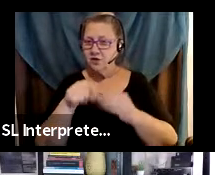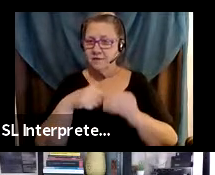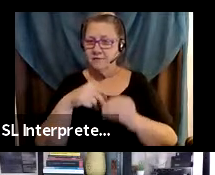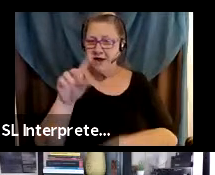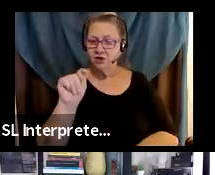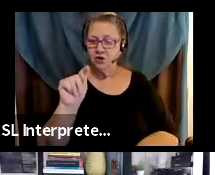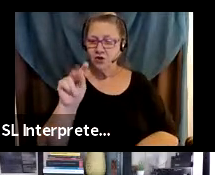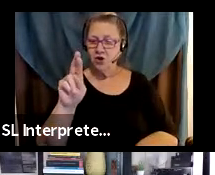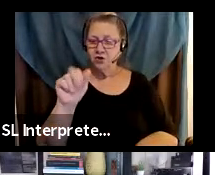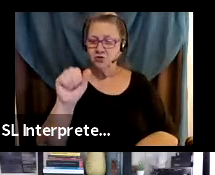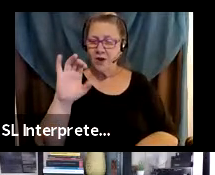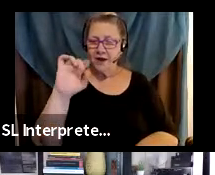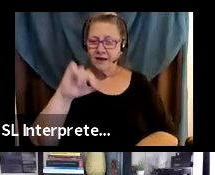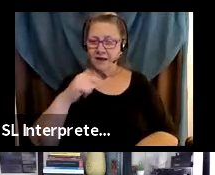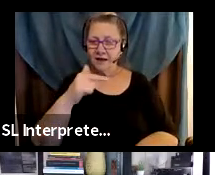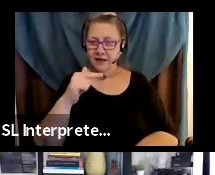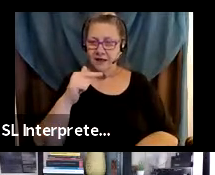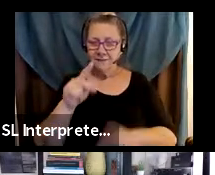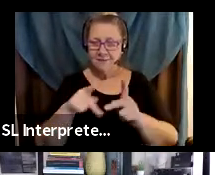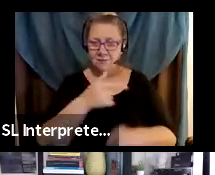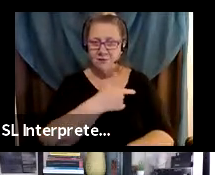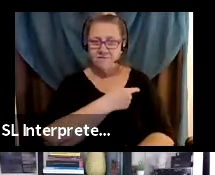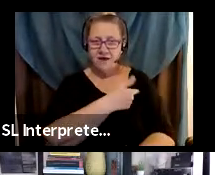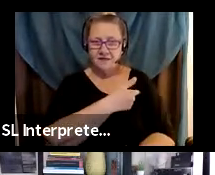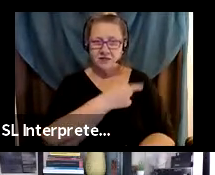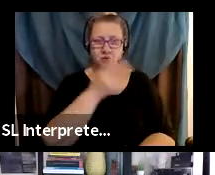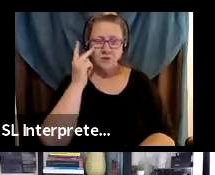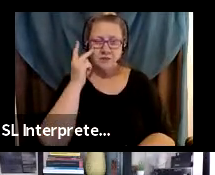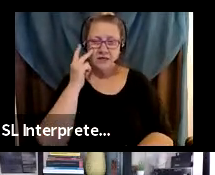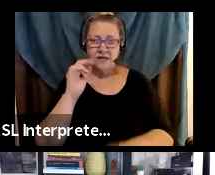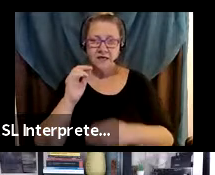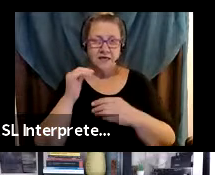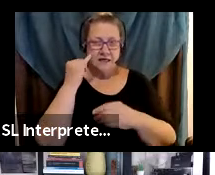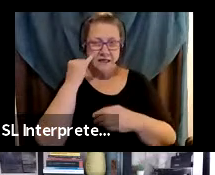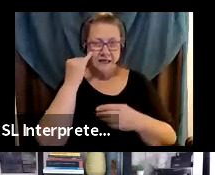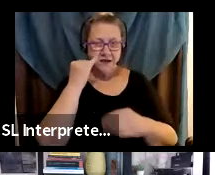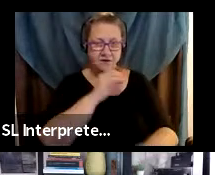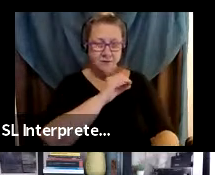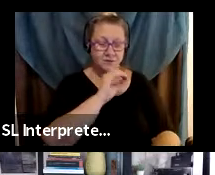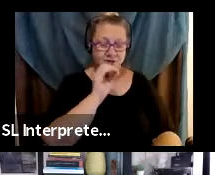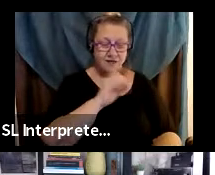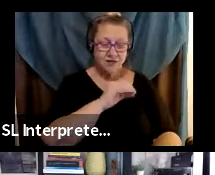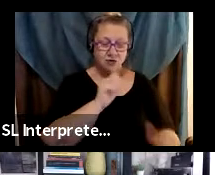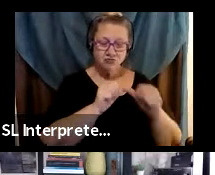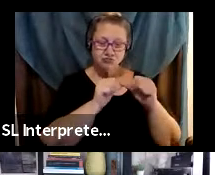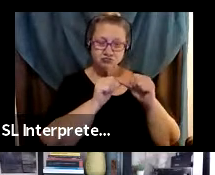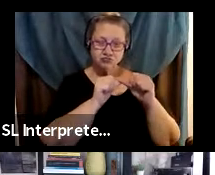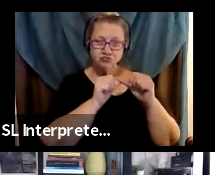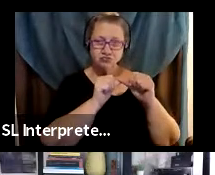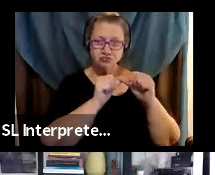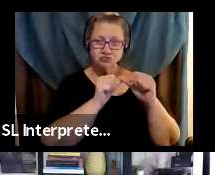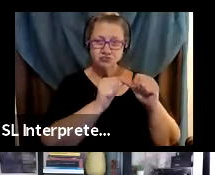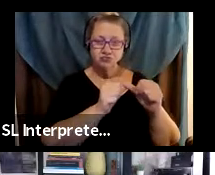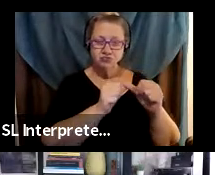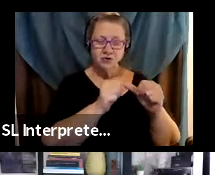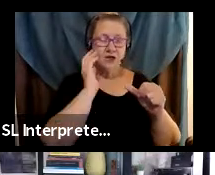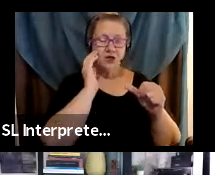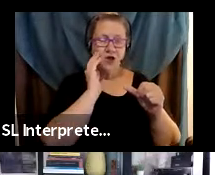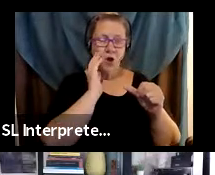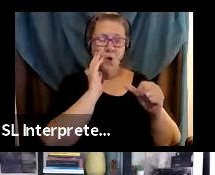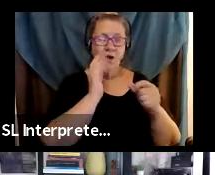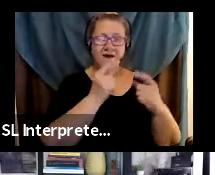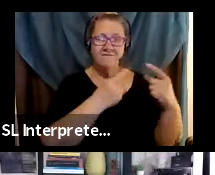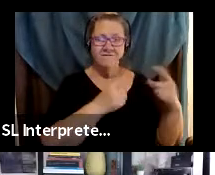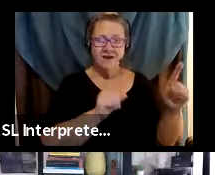those who've been vaccinated to see how well those percentages are still holding of, this one's 95% effective